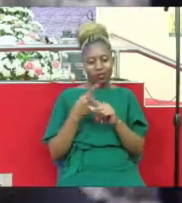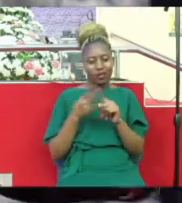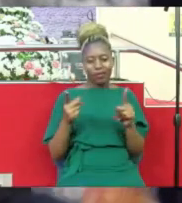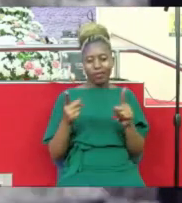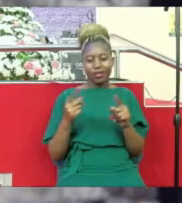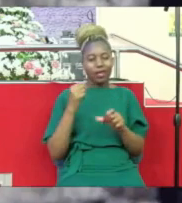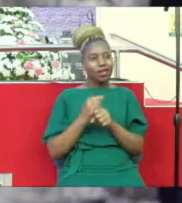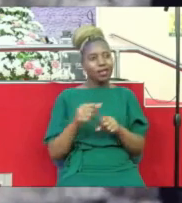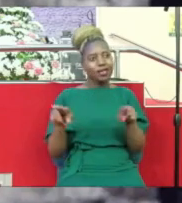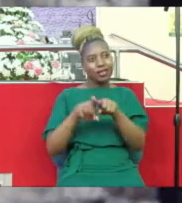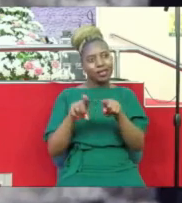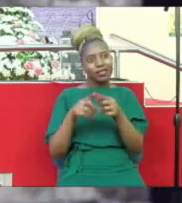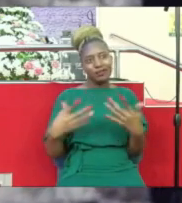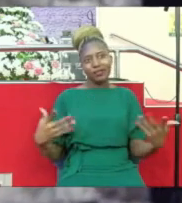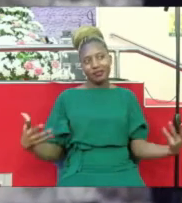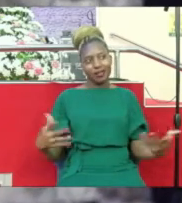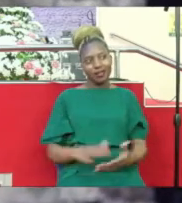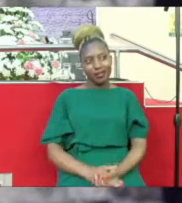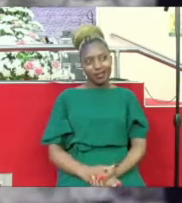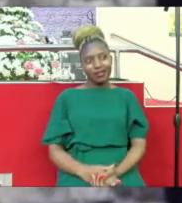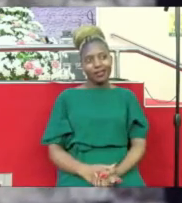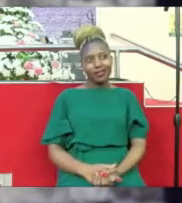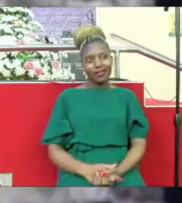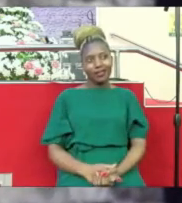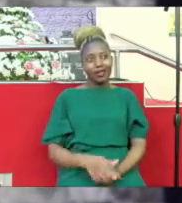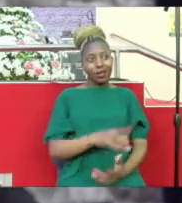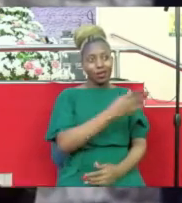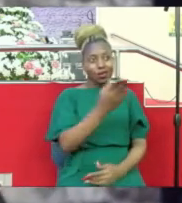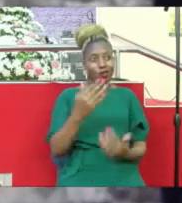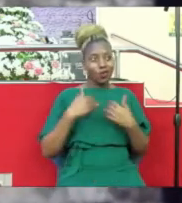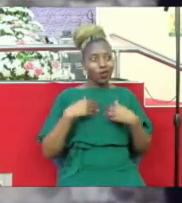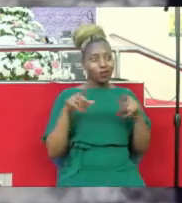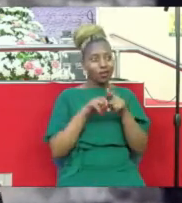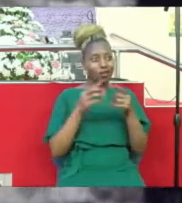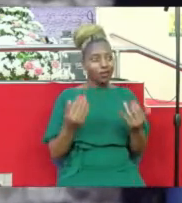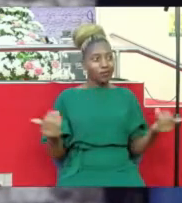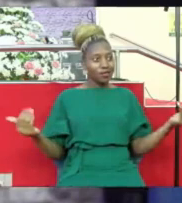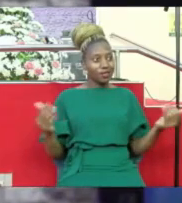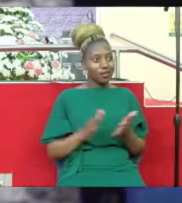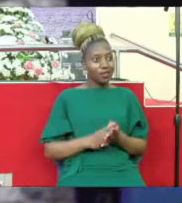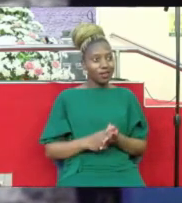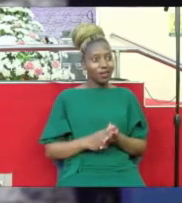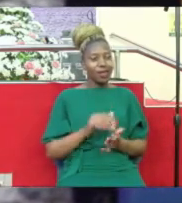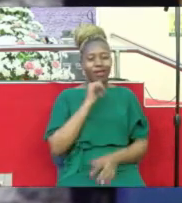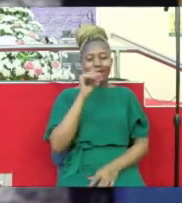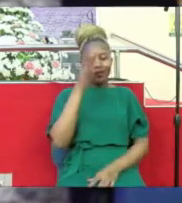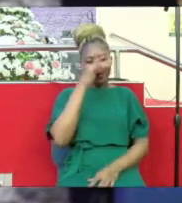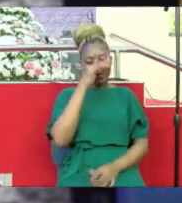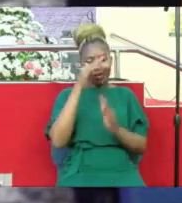Do you have children like that? Don't lie in the house of the Lord.